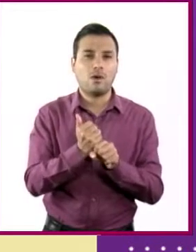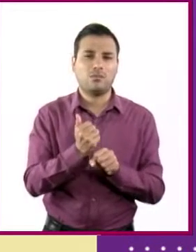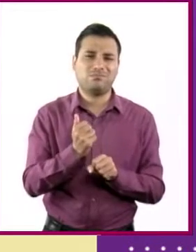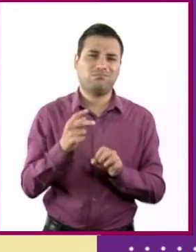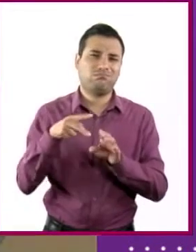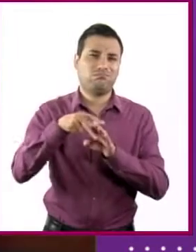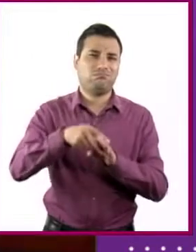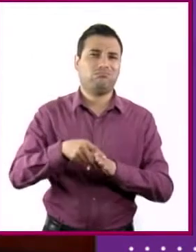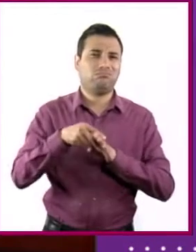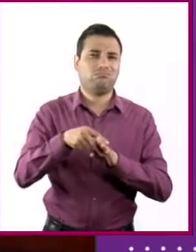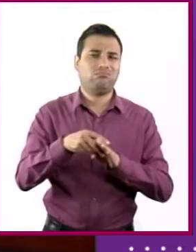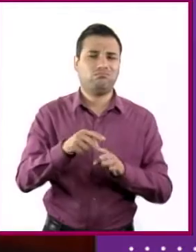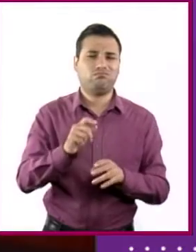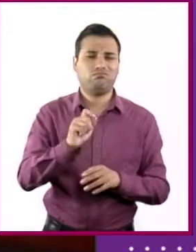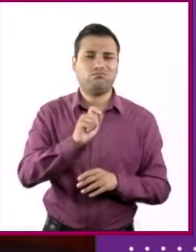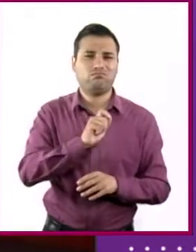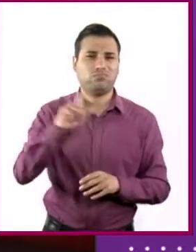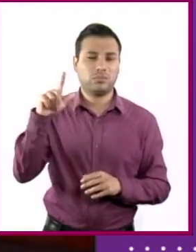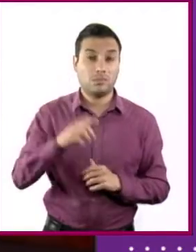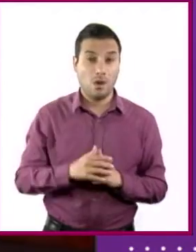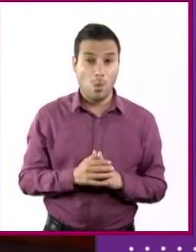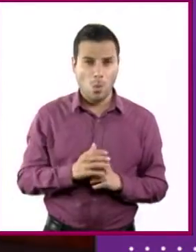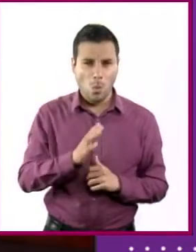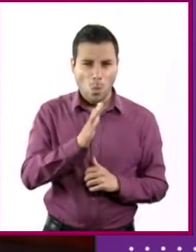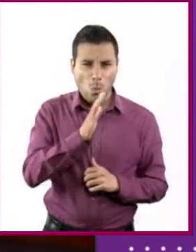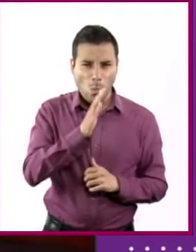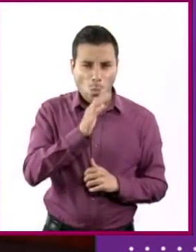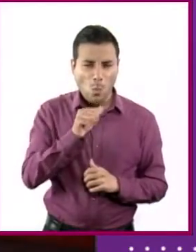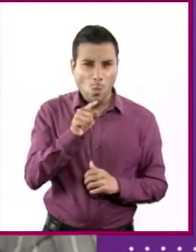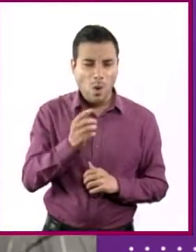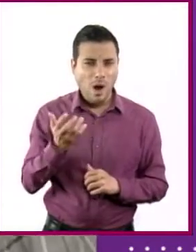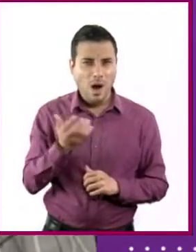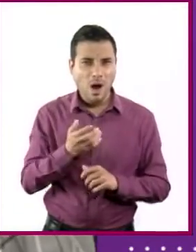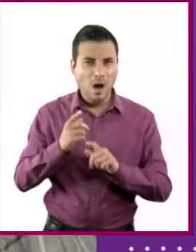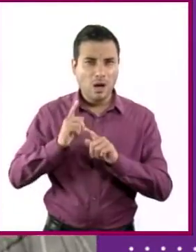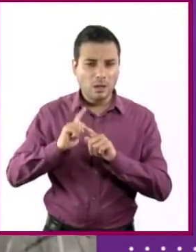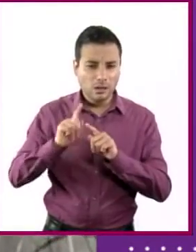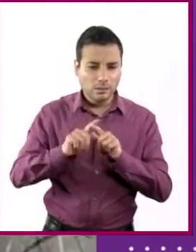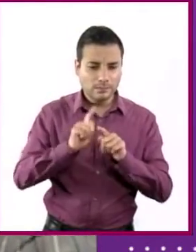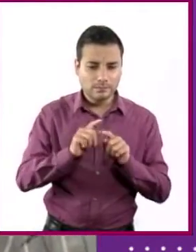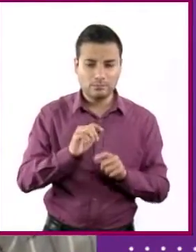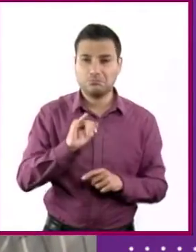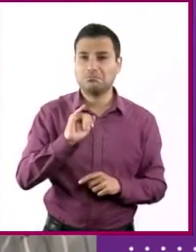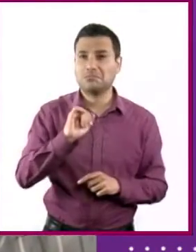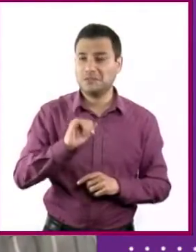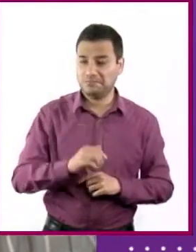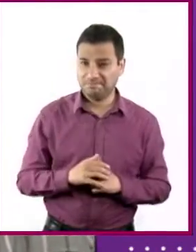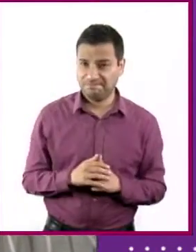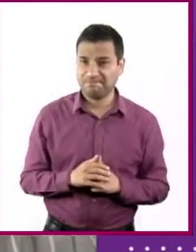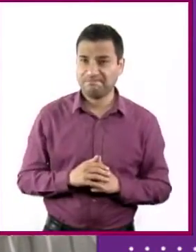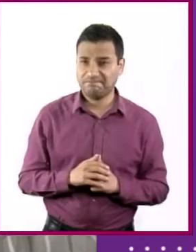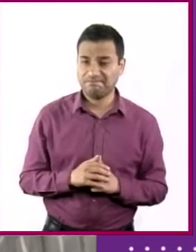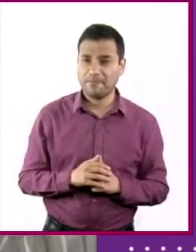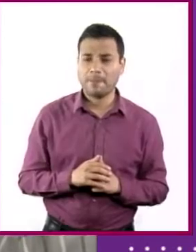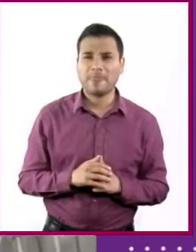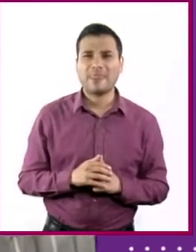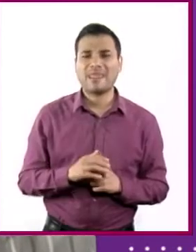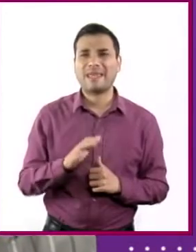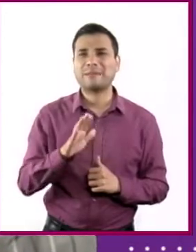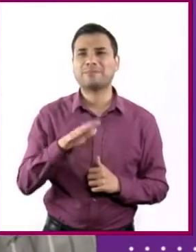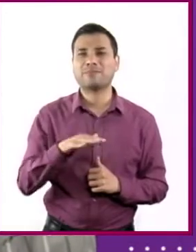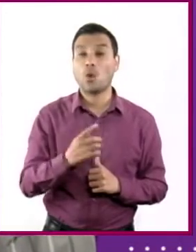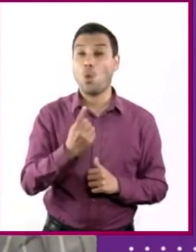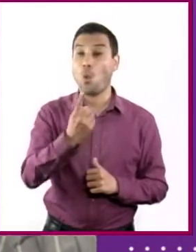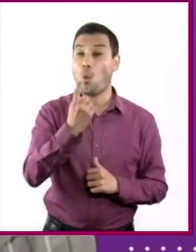cowboy. I can't believe it! You could do everything! Yes, maybe you're right. But there was something